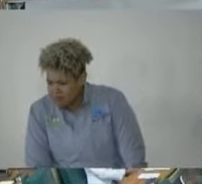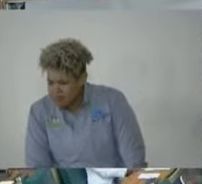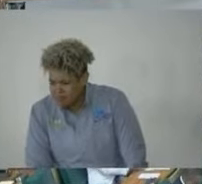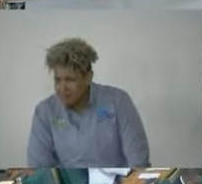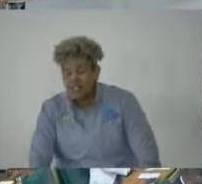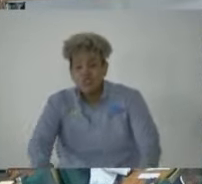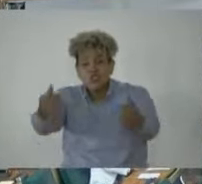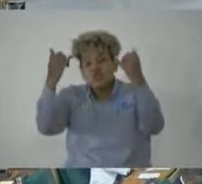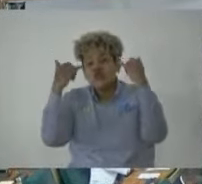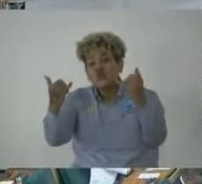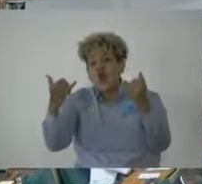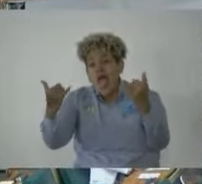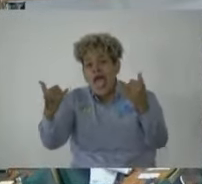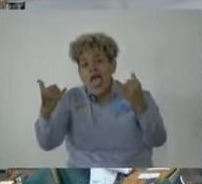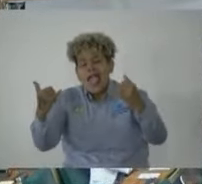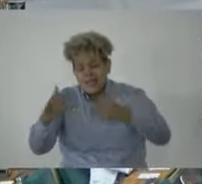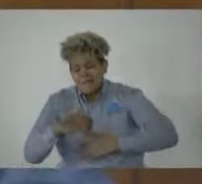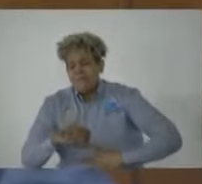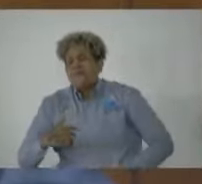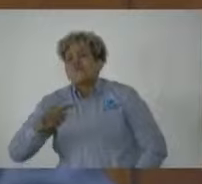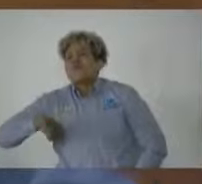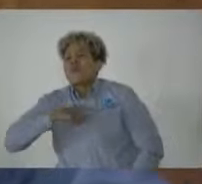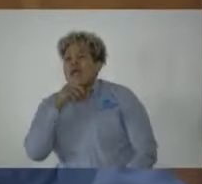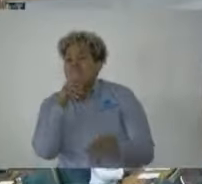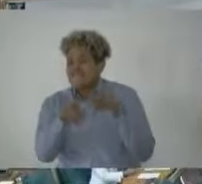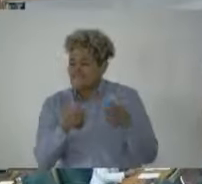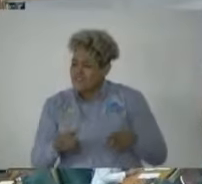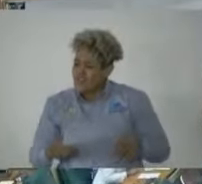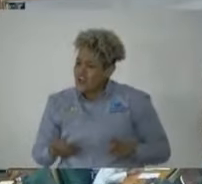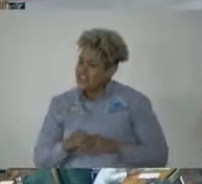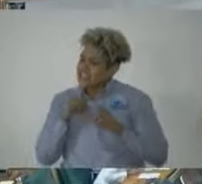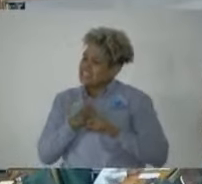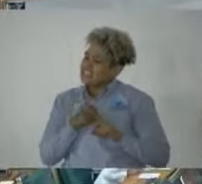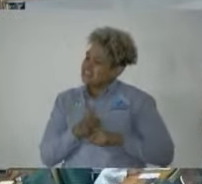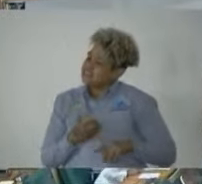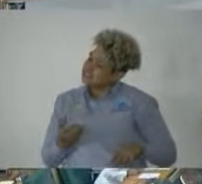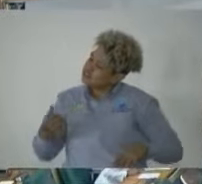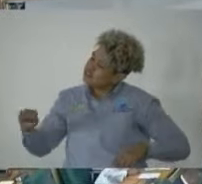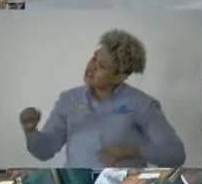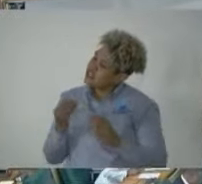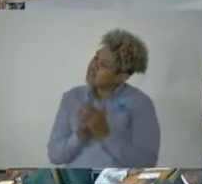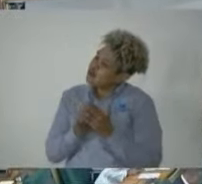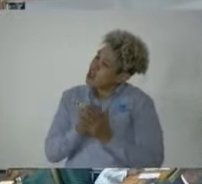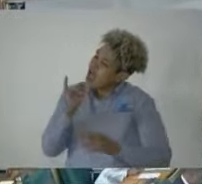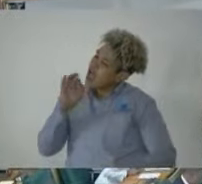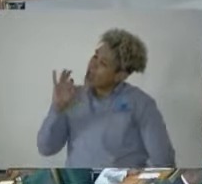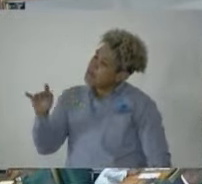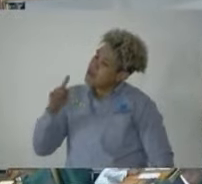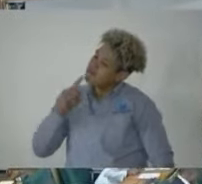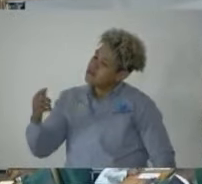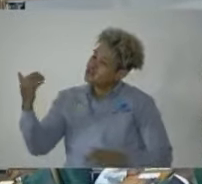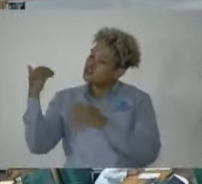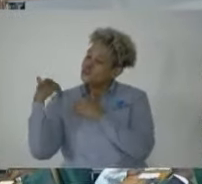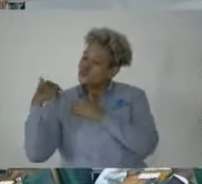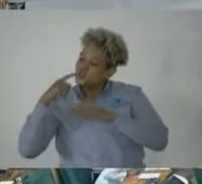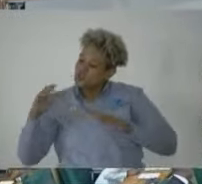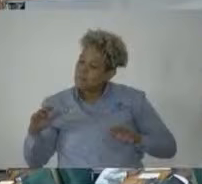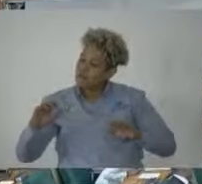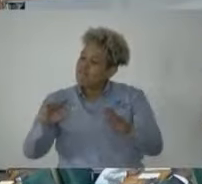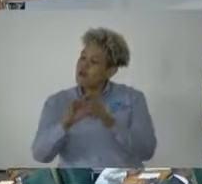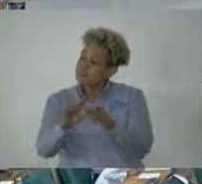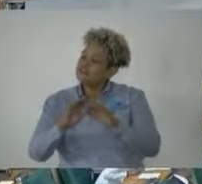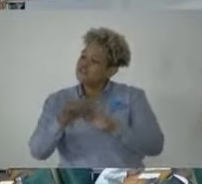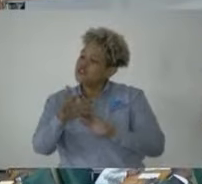Even today, Madam Speaker, we have funding from the Resilience and Sustainability Fund of the IMF. But due to the performance of Jamaica,